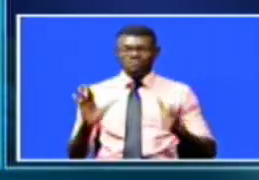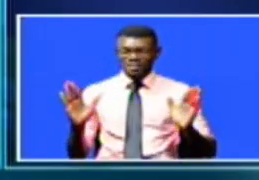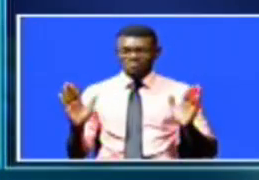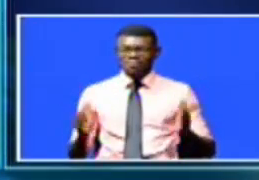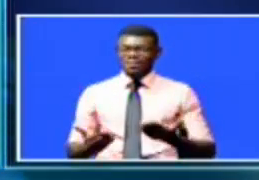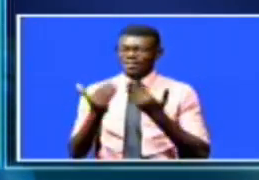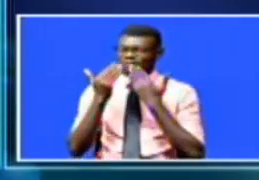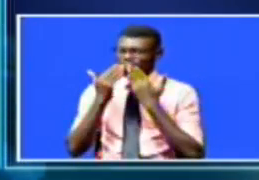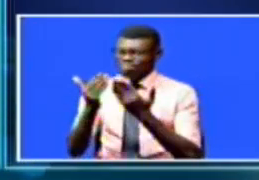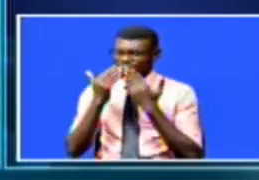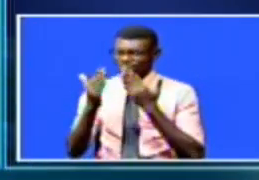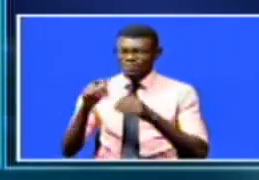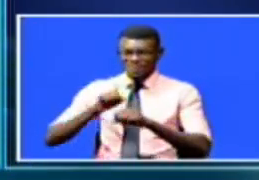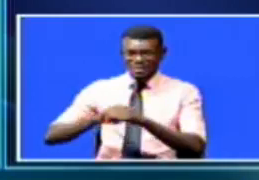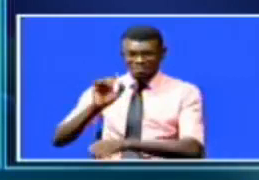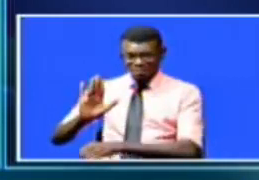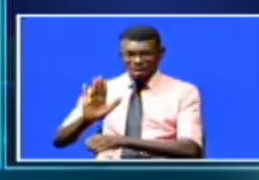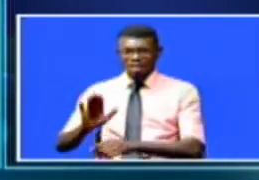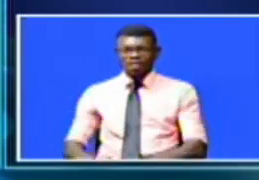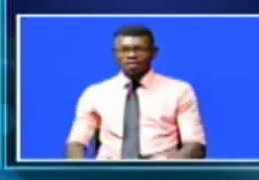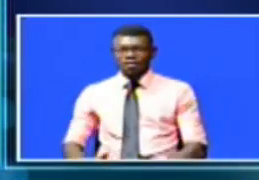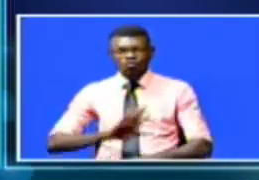We do appreciate the privilege of your time tonight. For